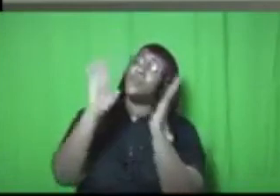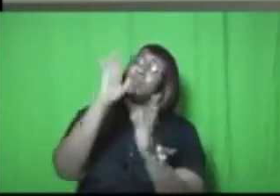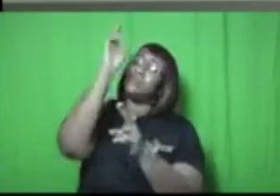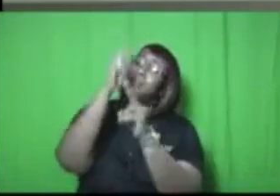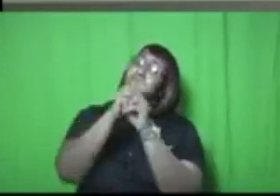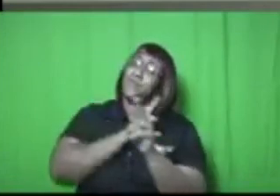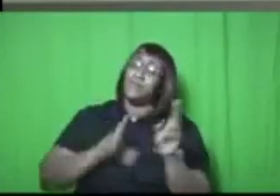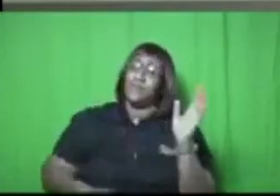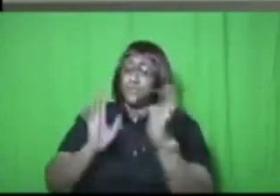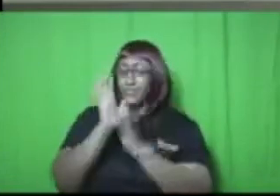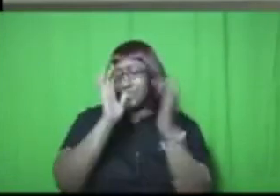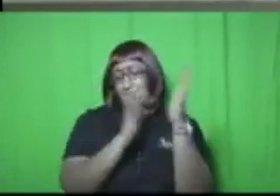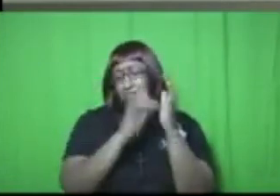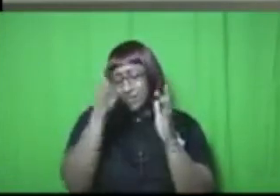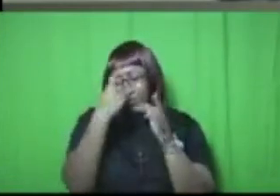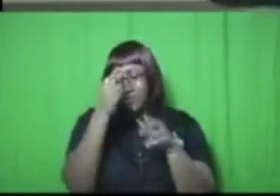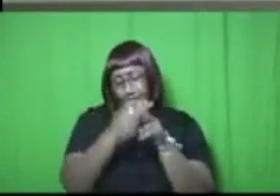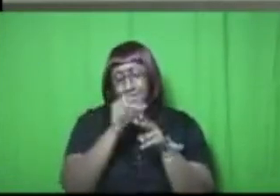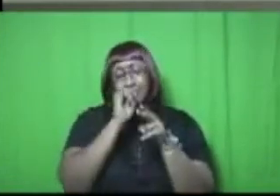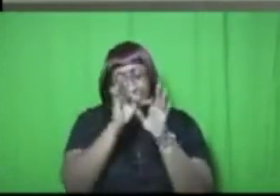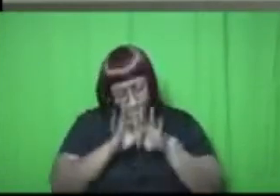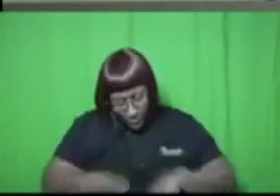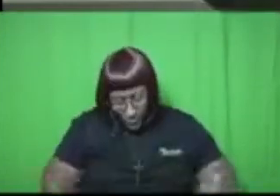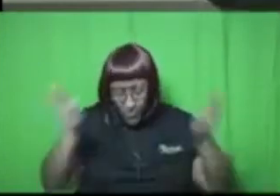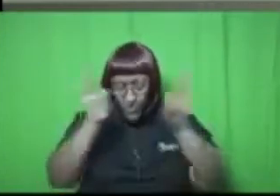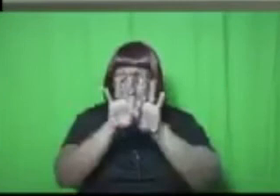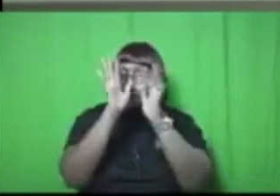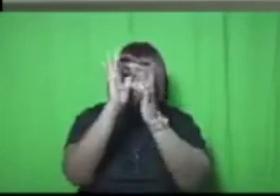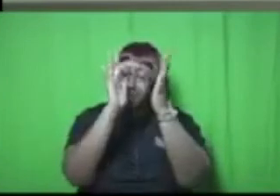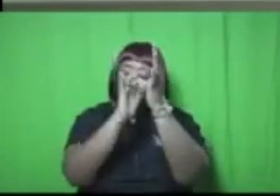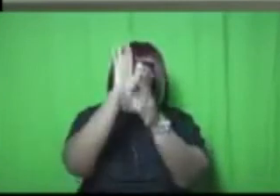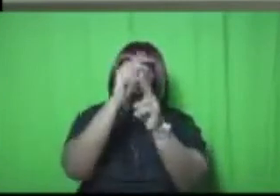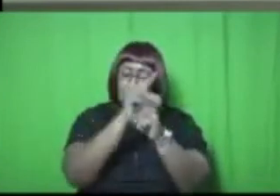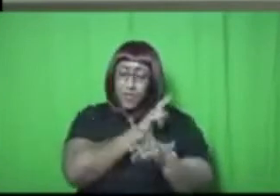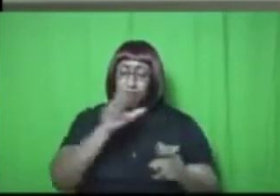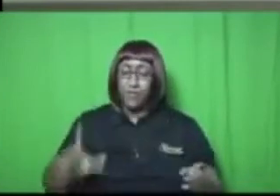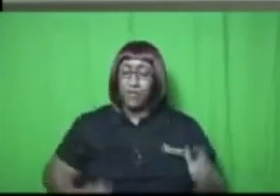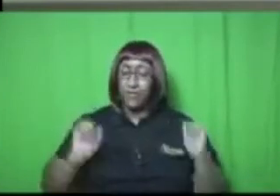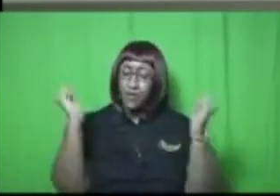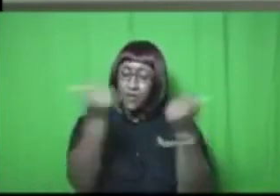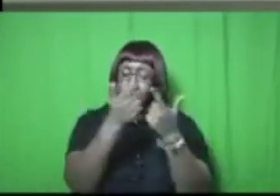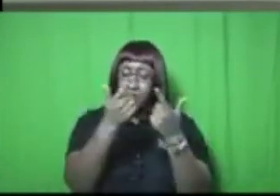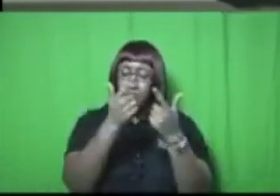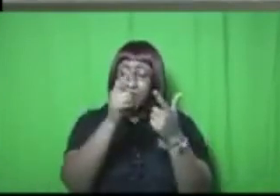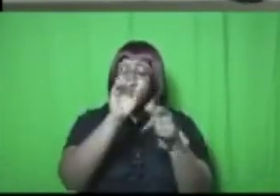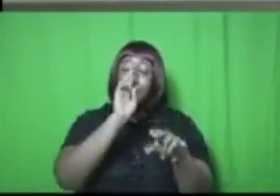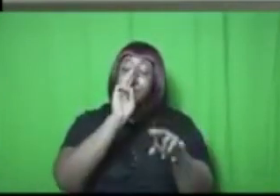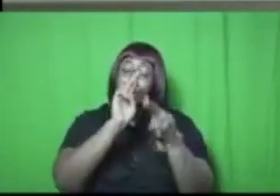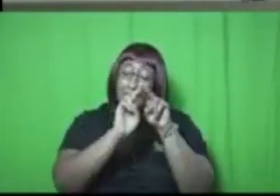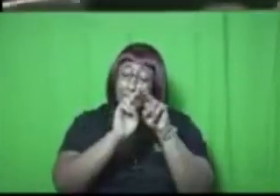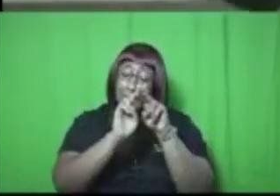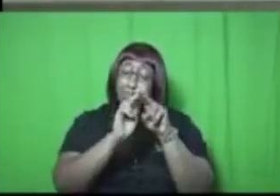name. The only name that matters. In Jesus' name. And let all that